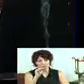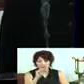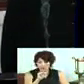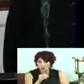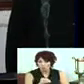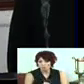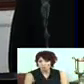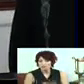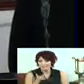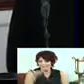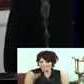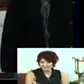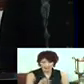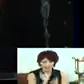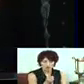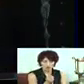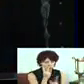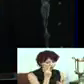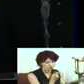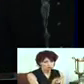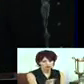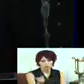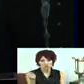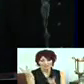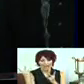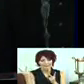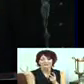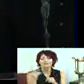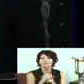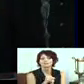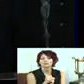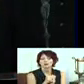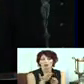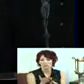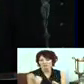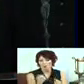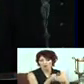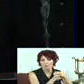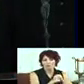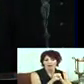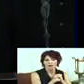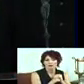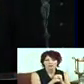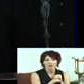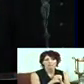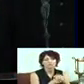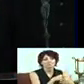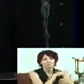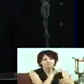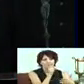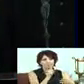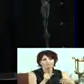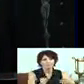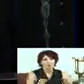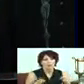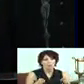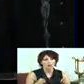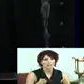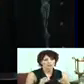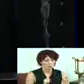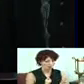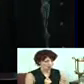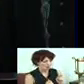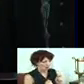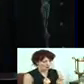reflect before I go into the prayer of ways that we need to recalibrate our heart as we